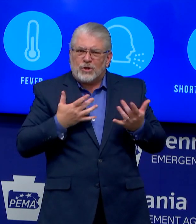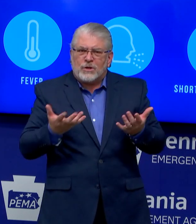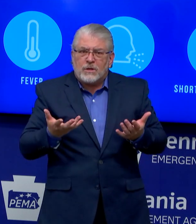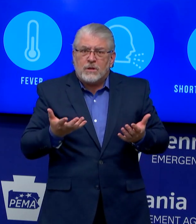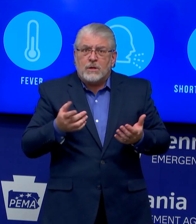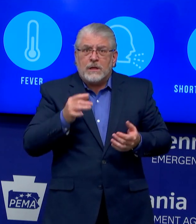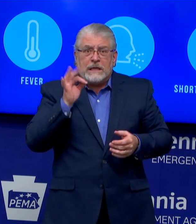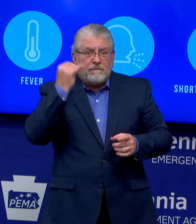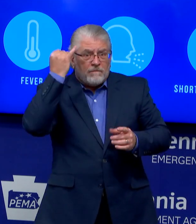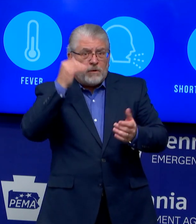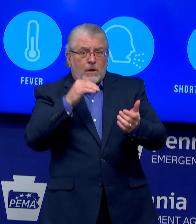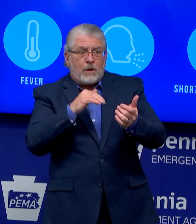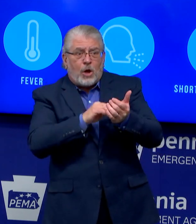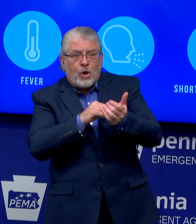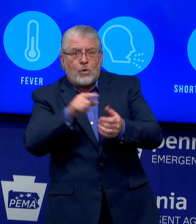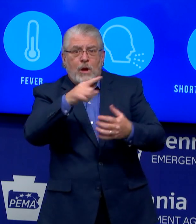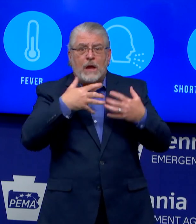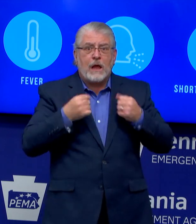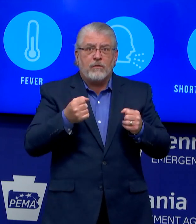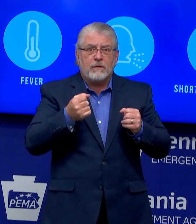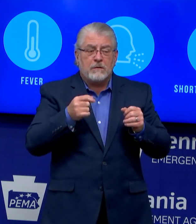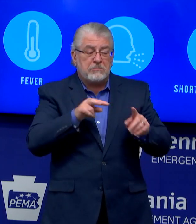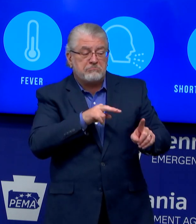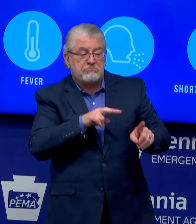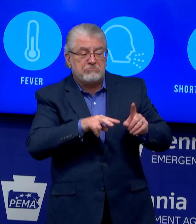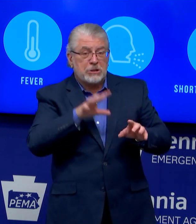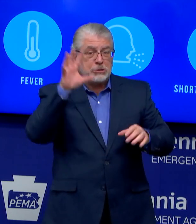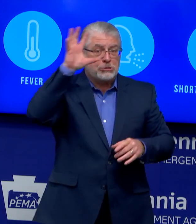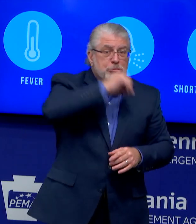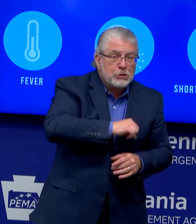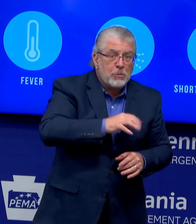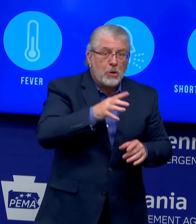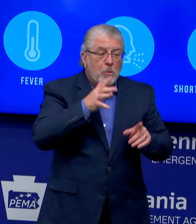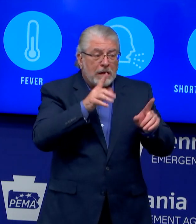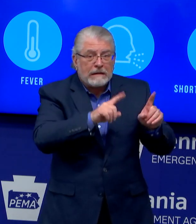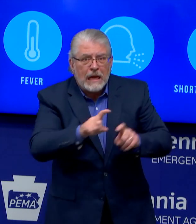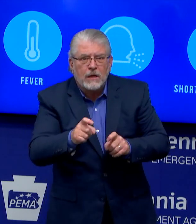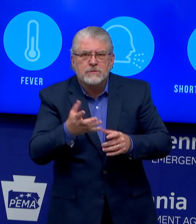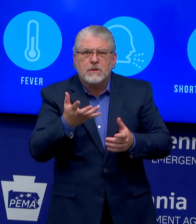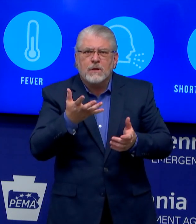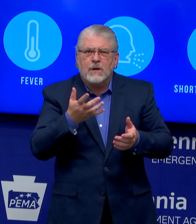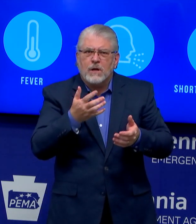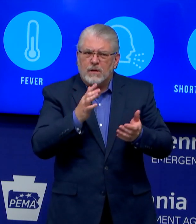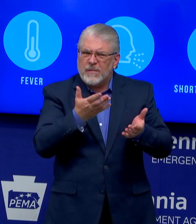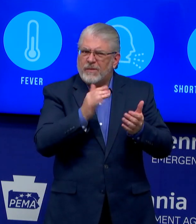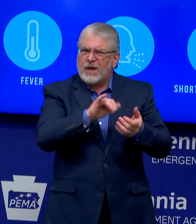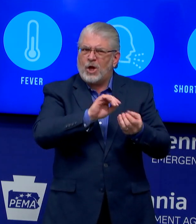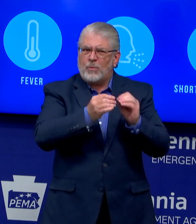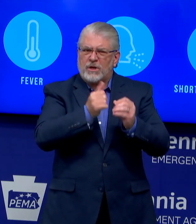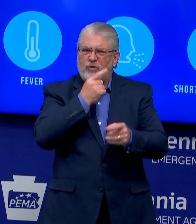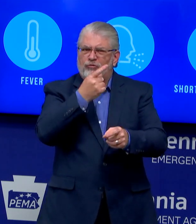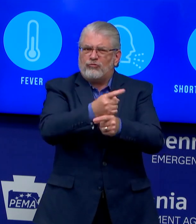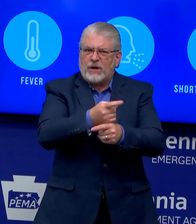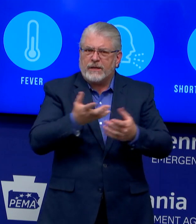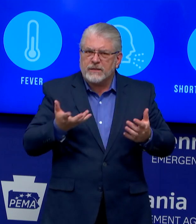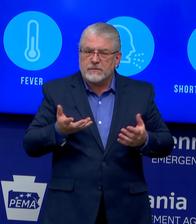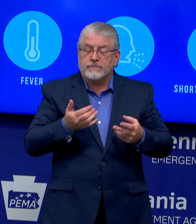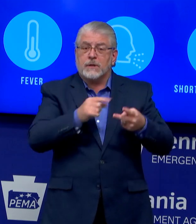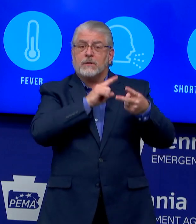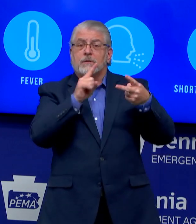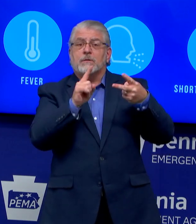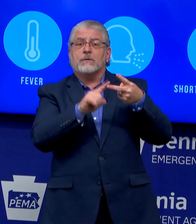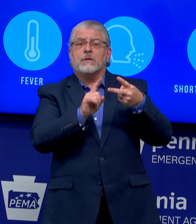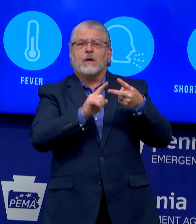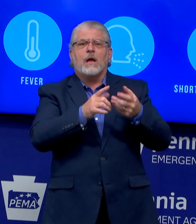will we know when it is safe to start lifting some or all of the restrictions in a particular area or in the entire